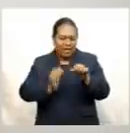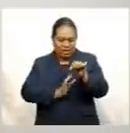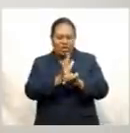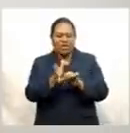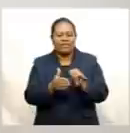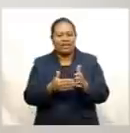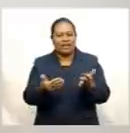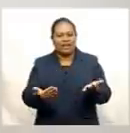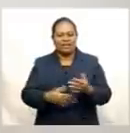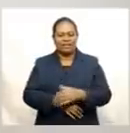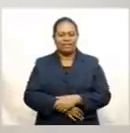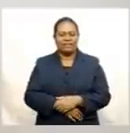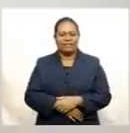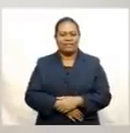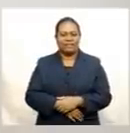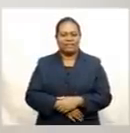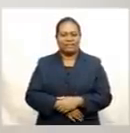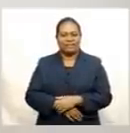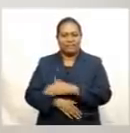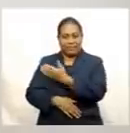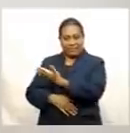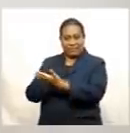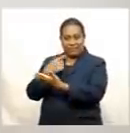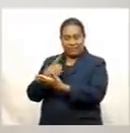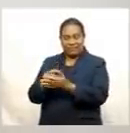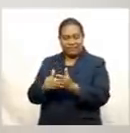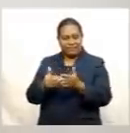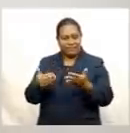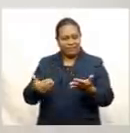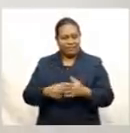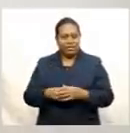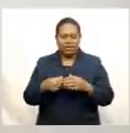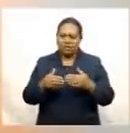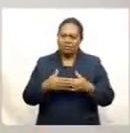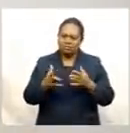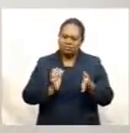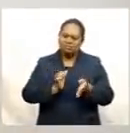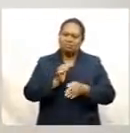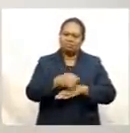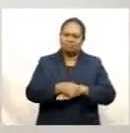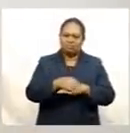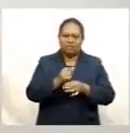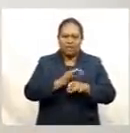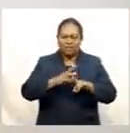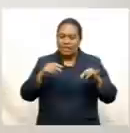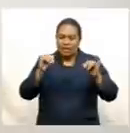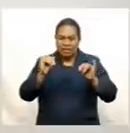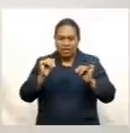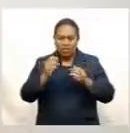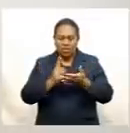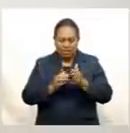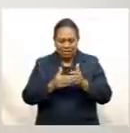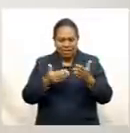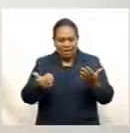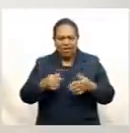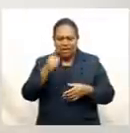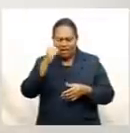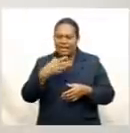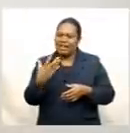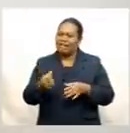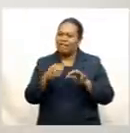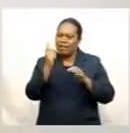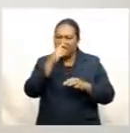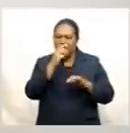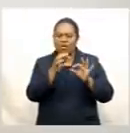The advantage of having this virtually done is that we overcome the graphic situation where we can have people from Ba